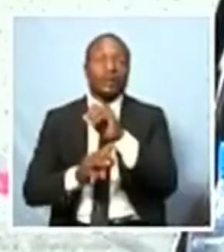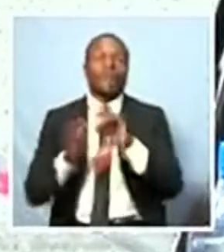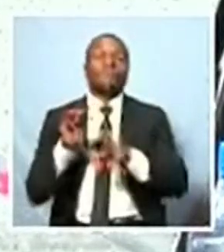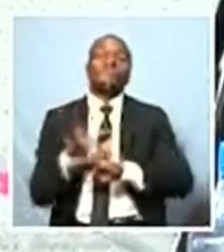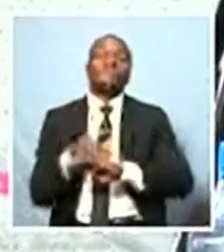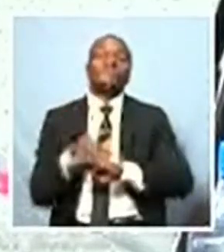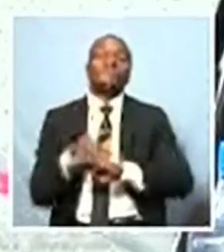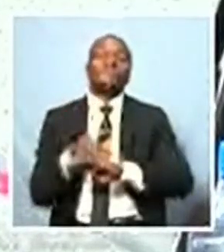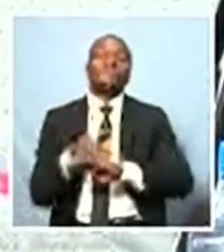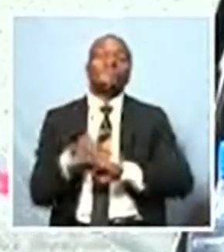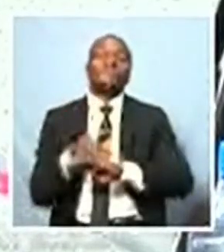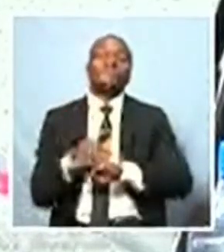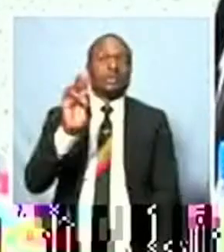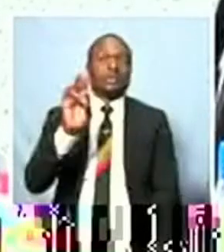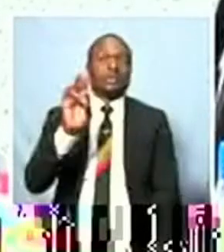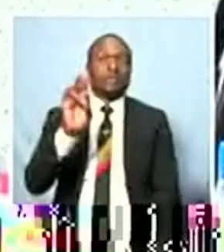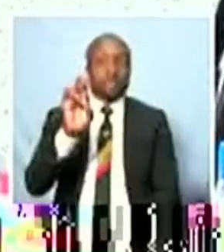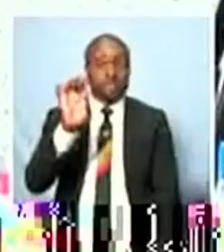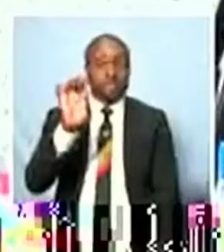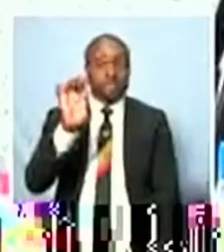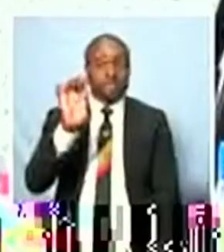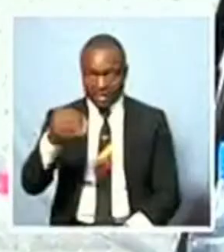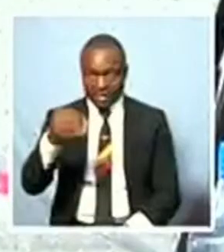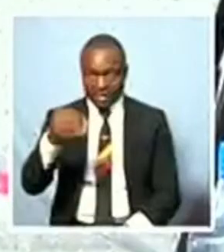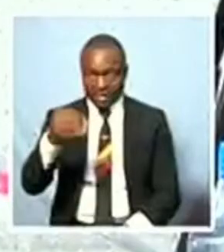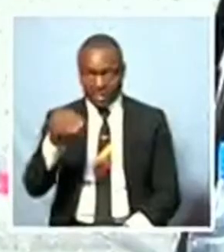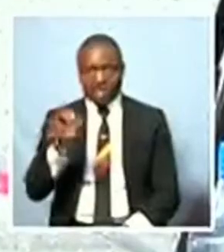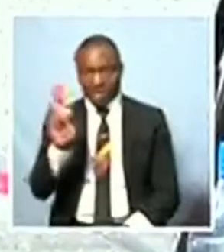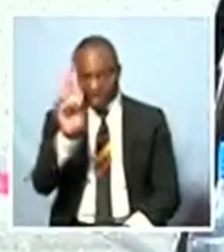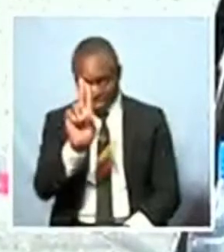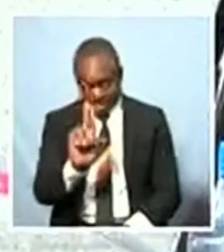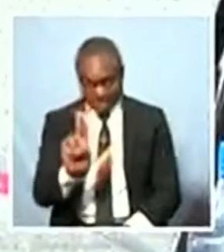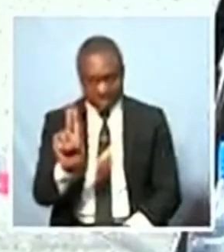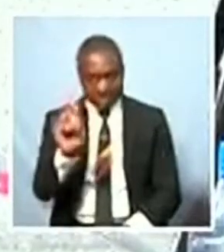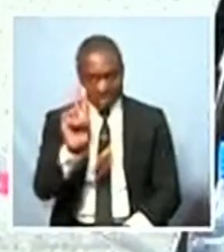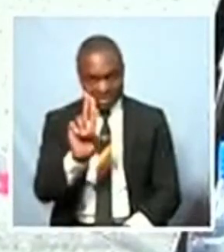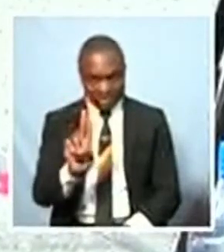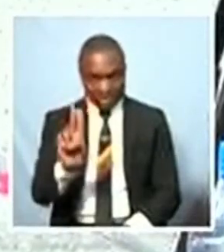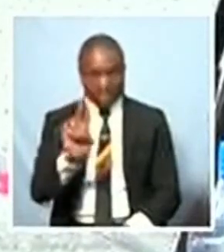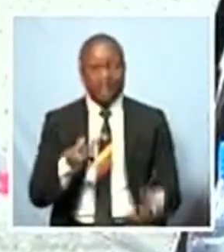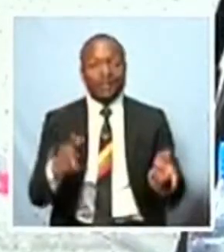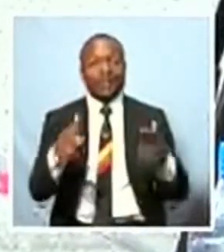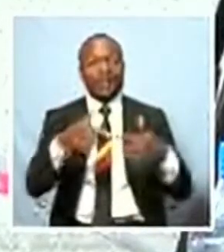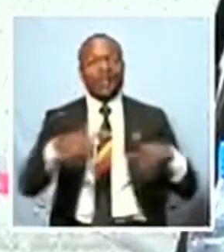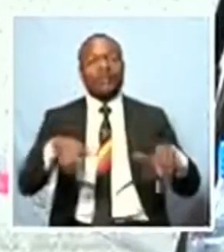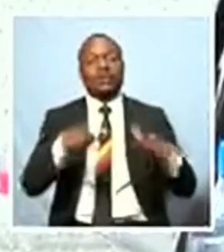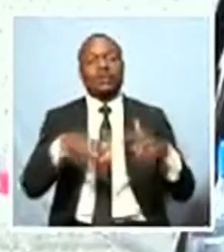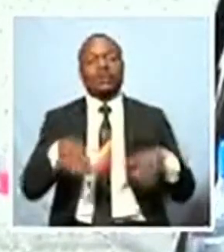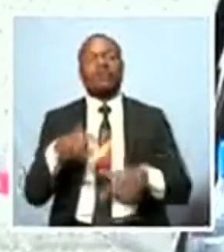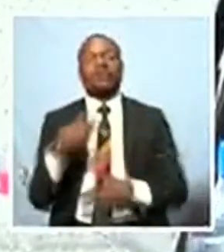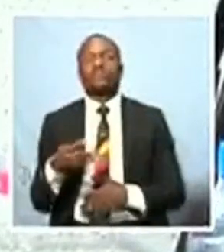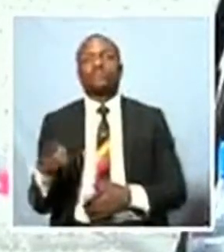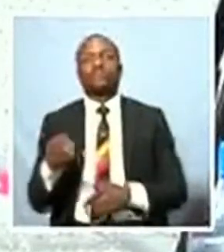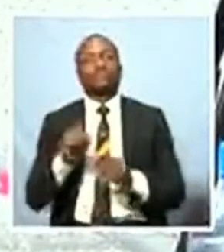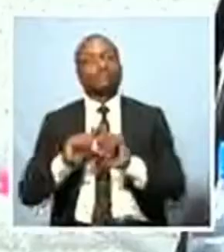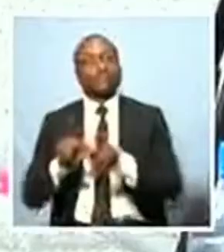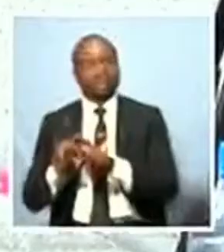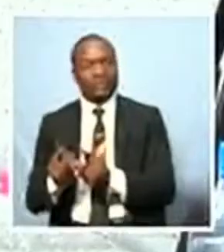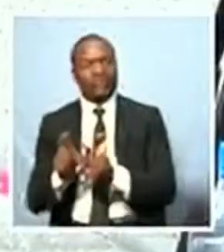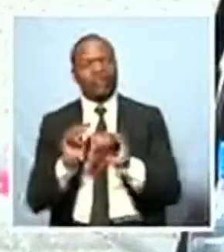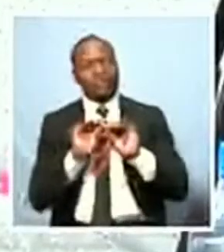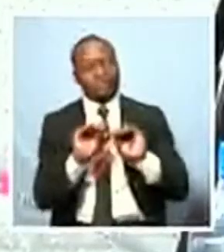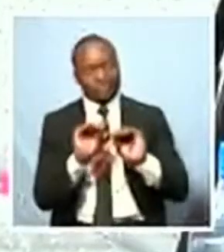numeracy, while 80% indicated being able to use available local resources for numeracy instruction.